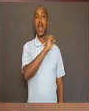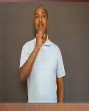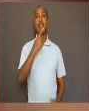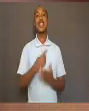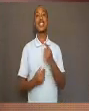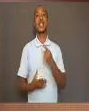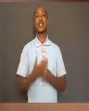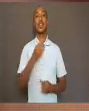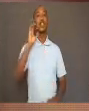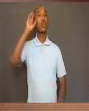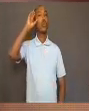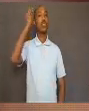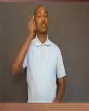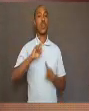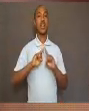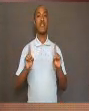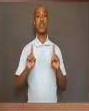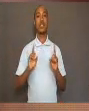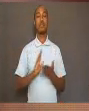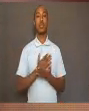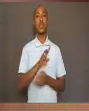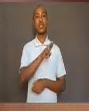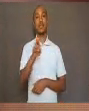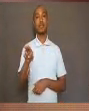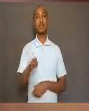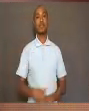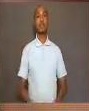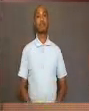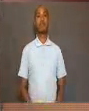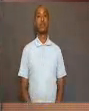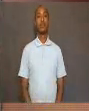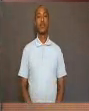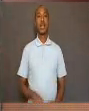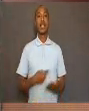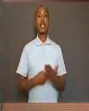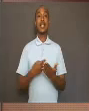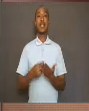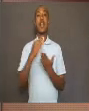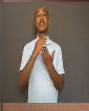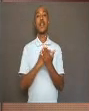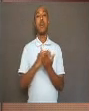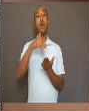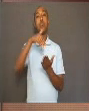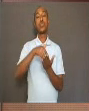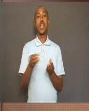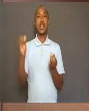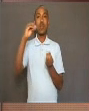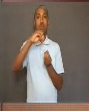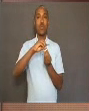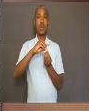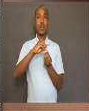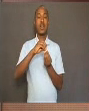discuss the conceptual difference between them. This lesson will also include